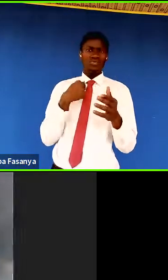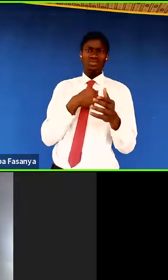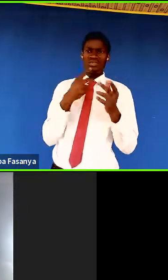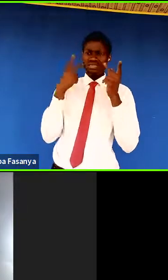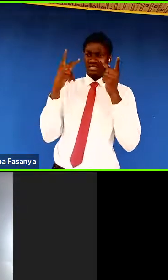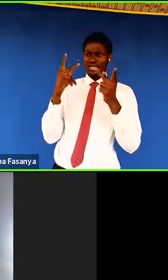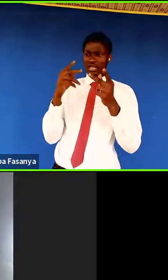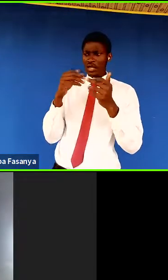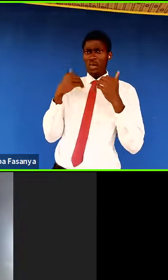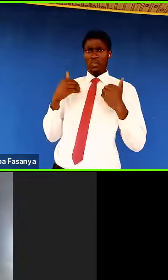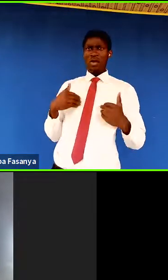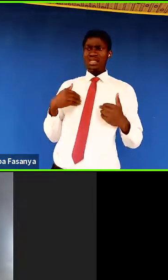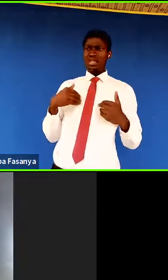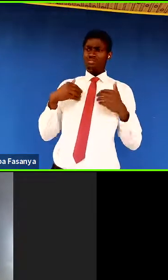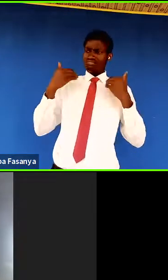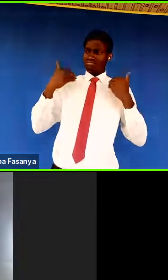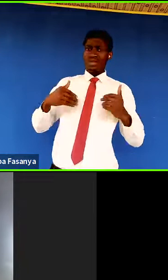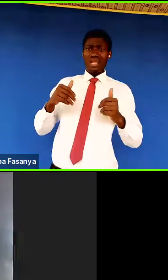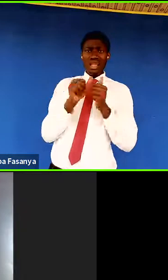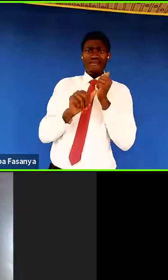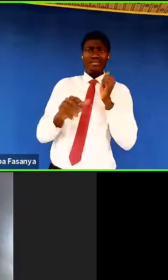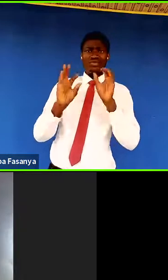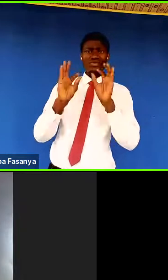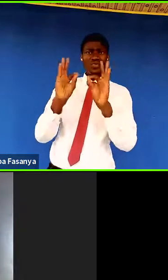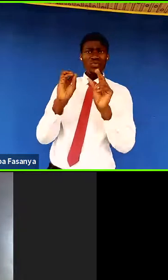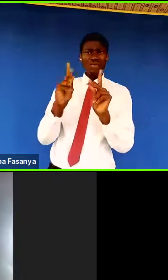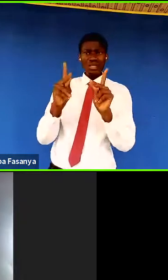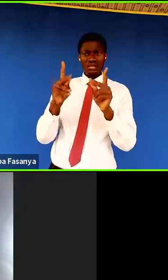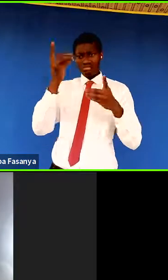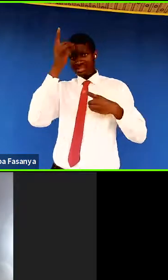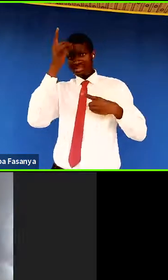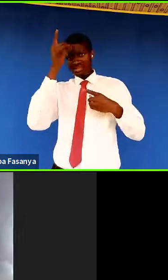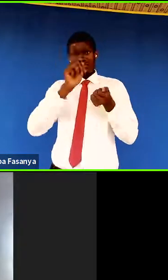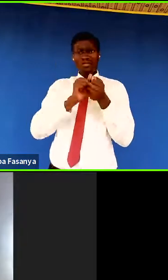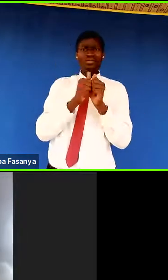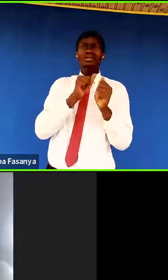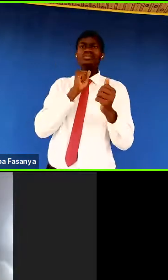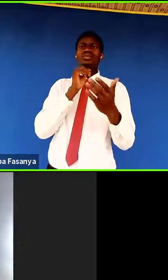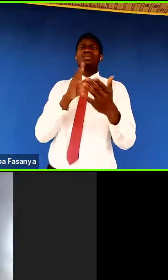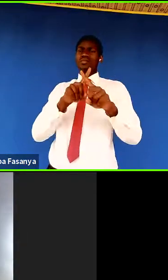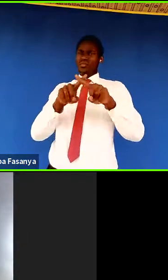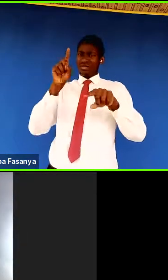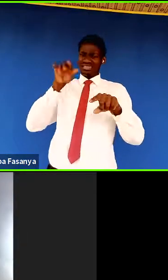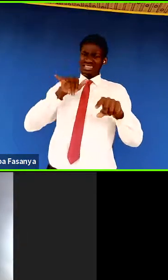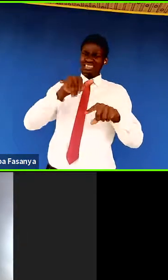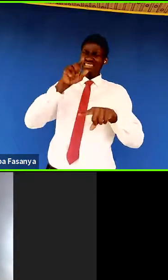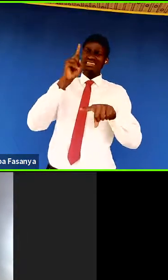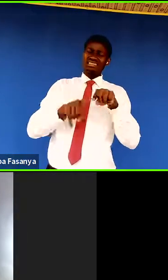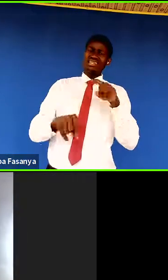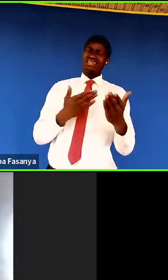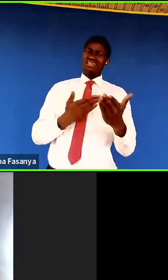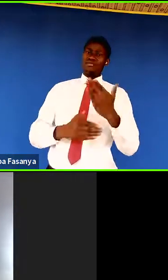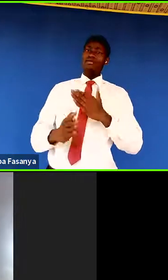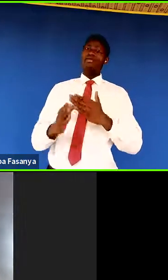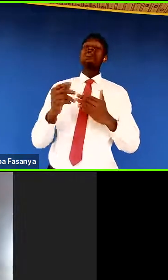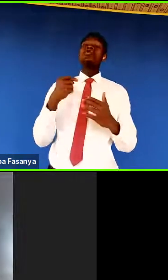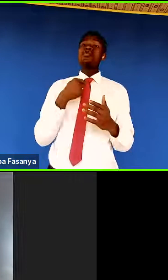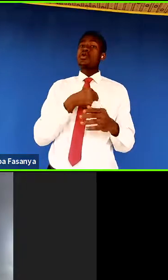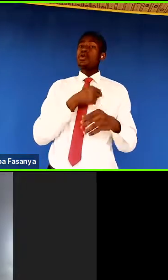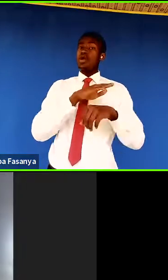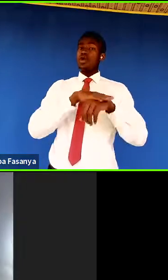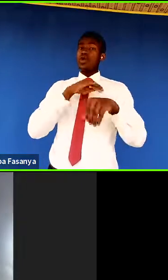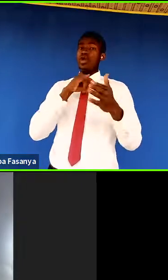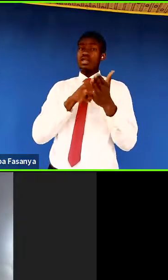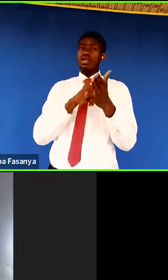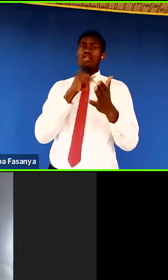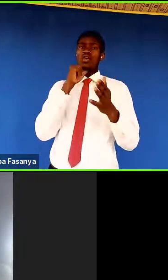some unexplained infertility with further testing can actually be explained, because now there are some